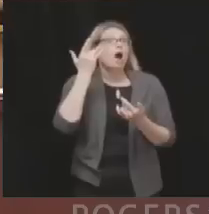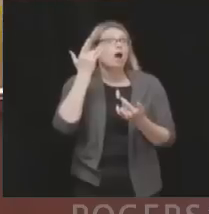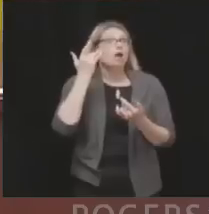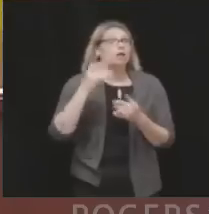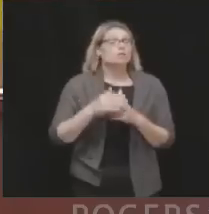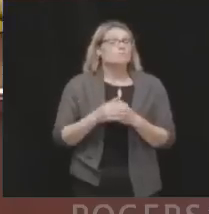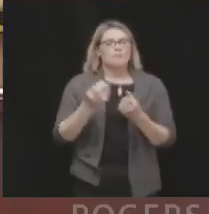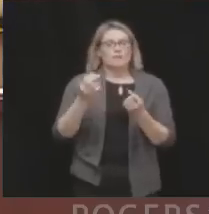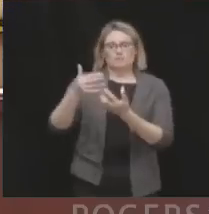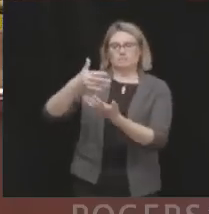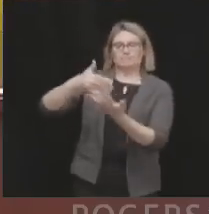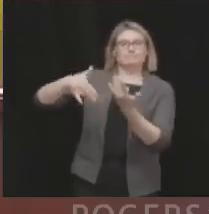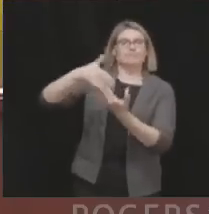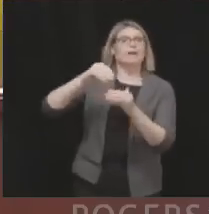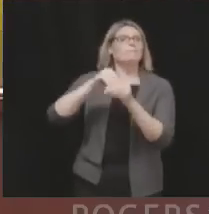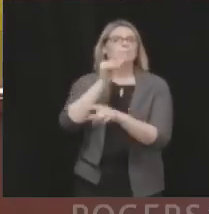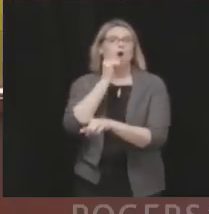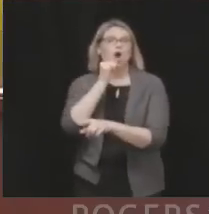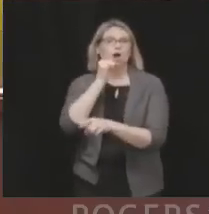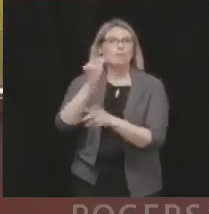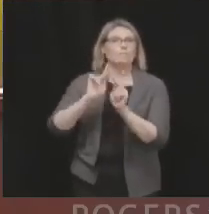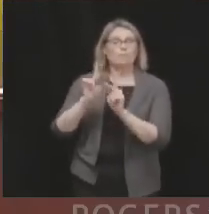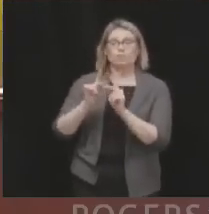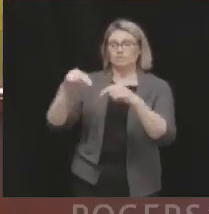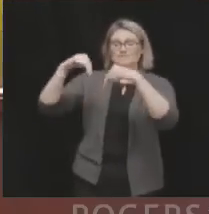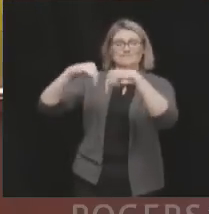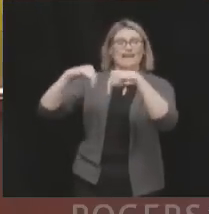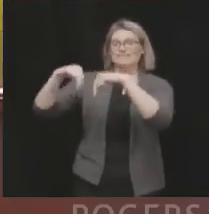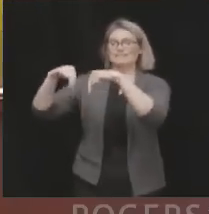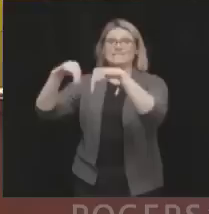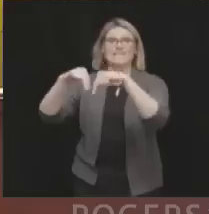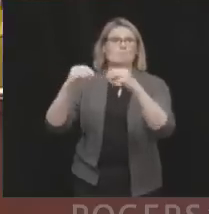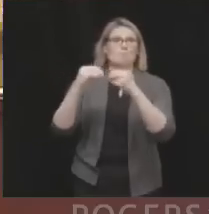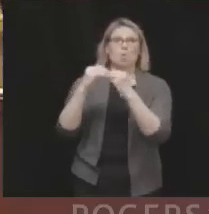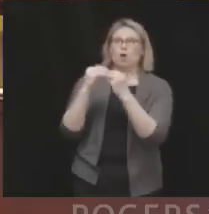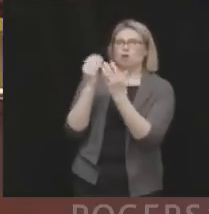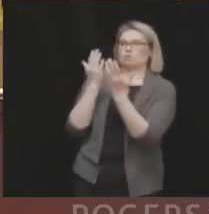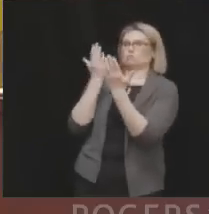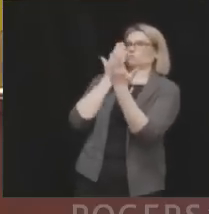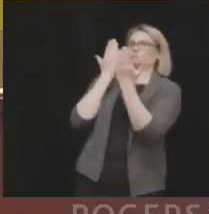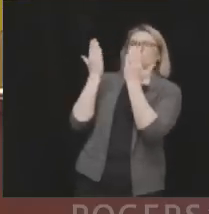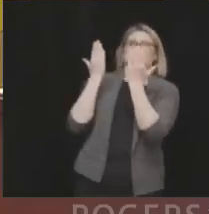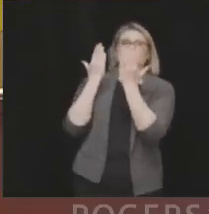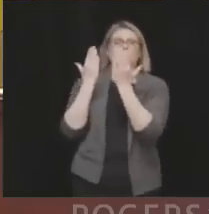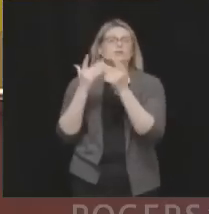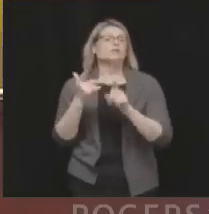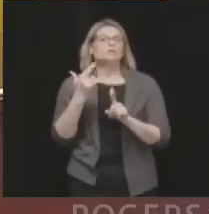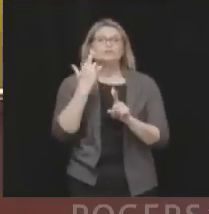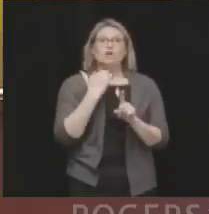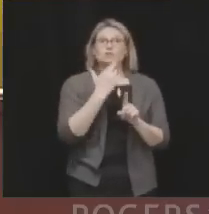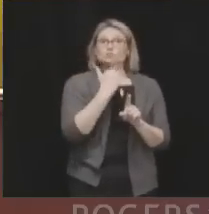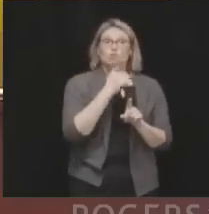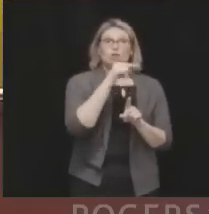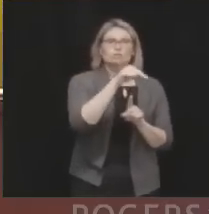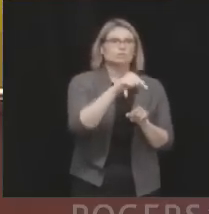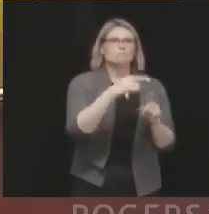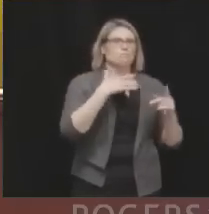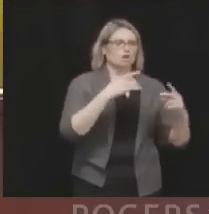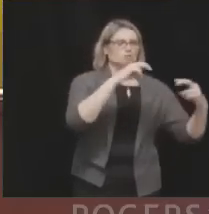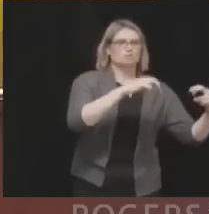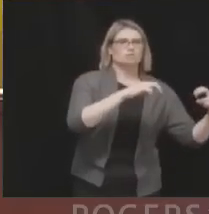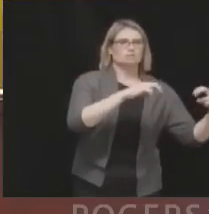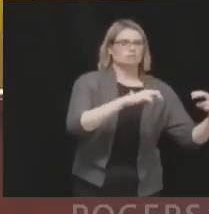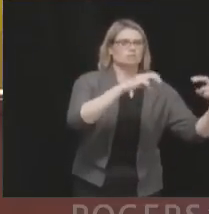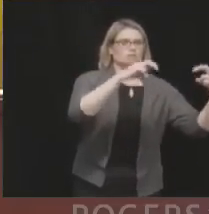what separates a restaurant from a bar. And obviously there are some restaurants that have bars in them, but obviously with the